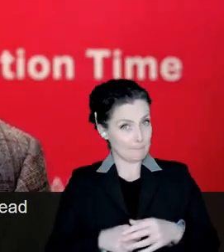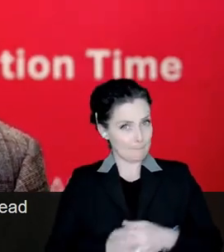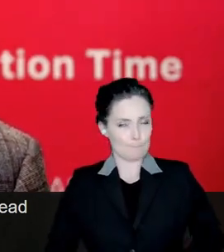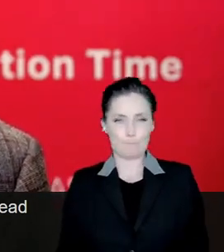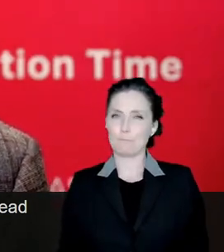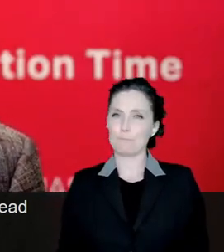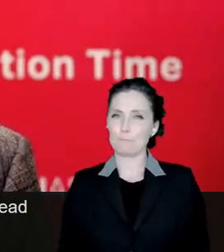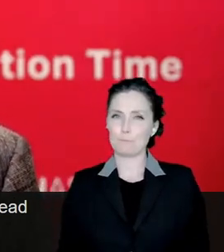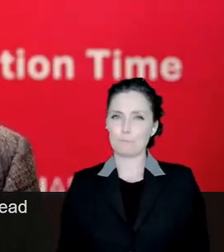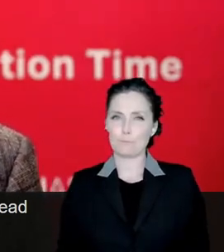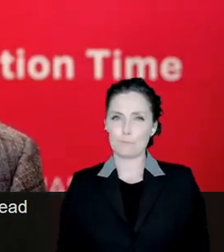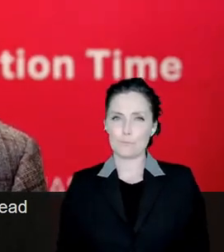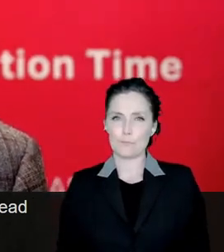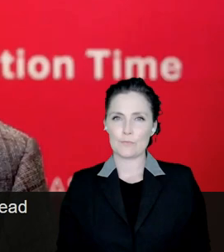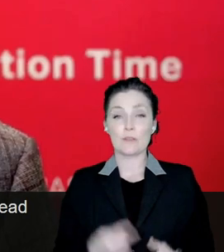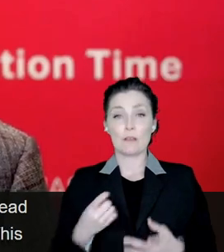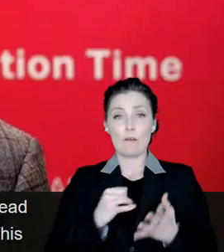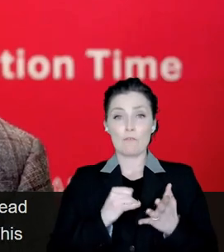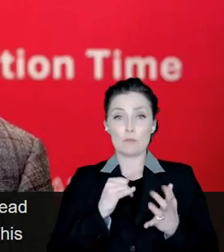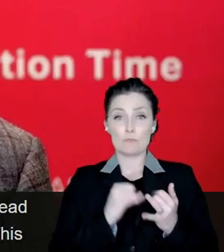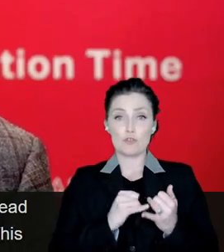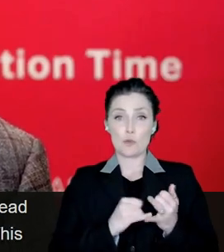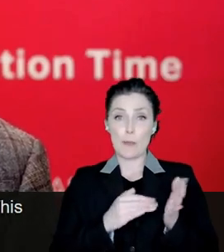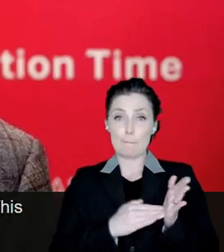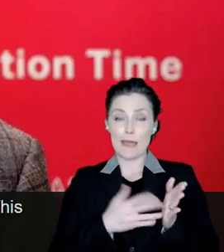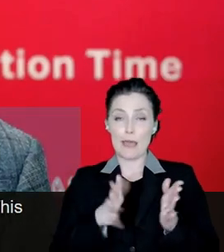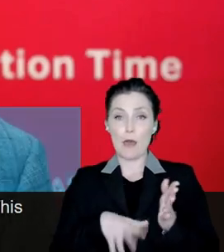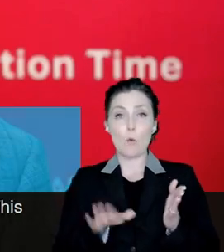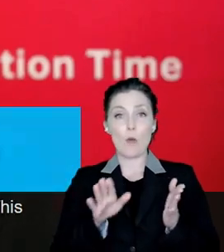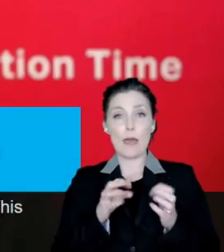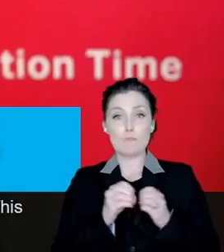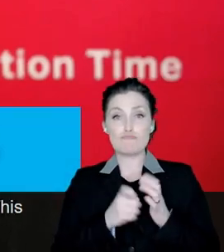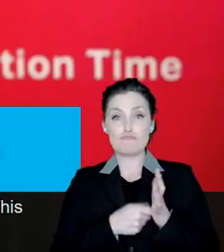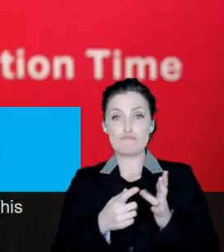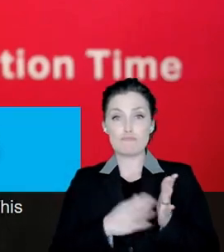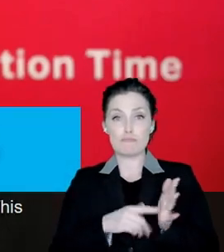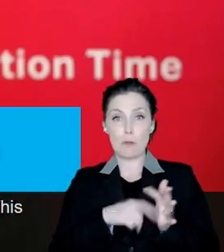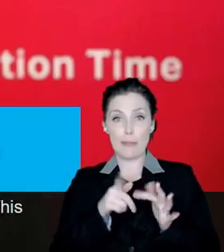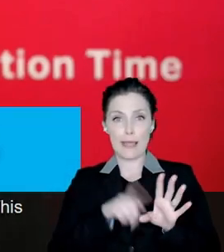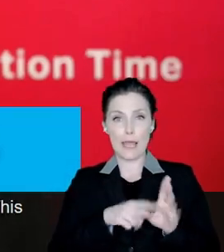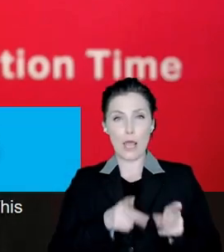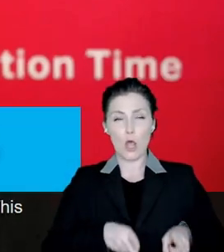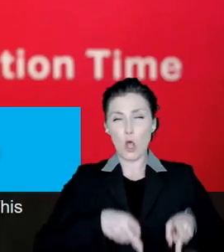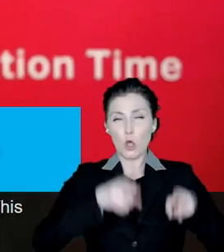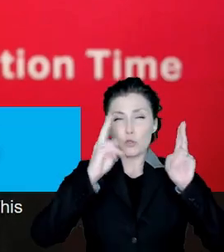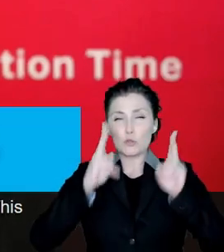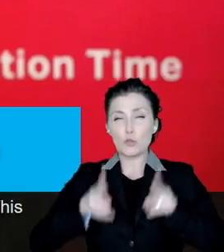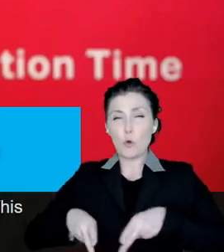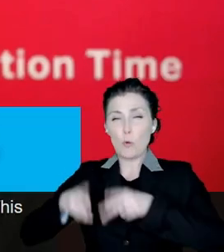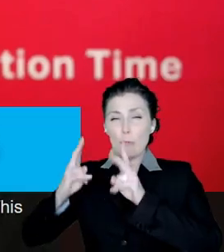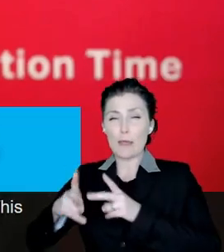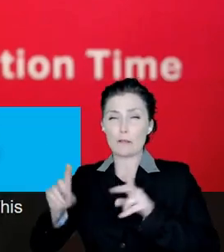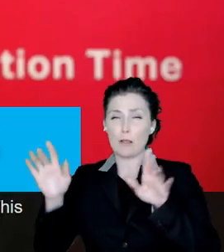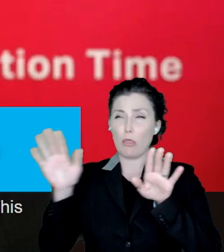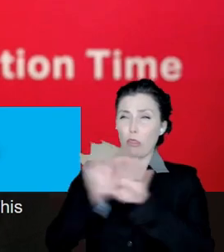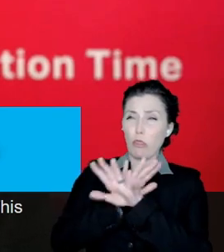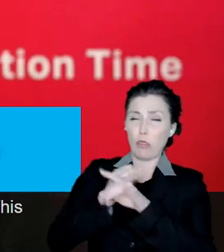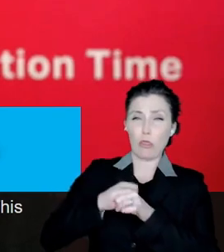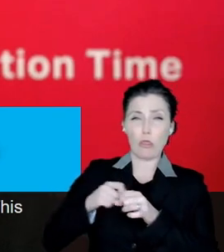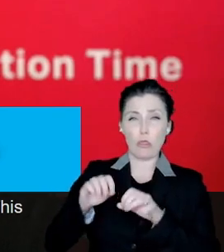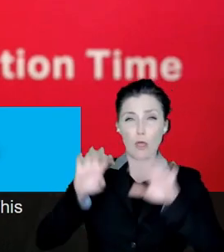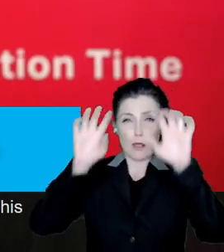This is from Stuart Mayer in Bromley. Tall buildings are starting to blight our suburbs. Do you agree that